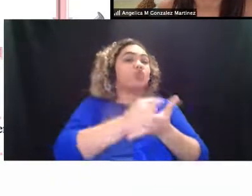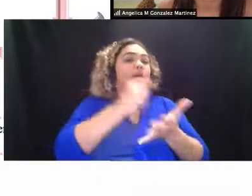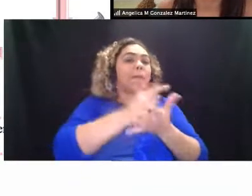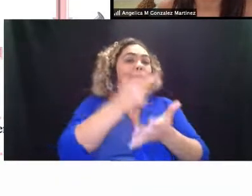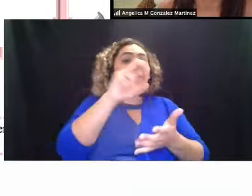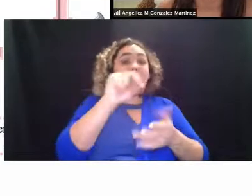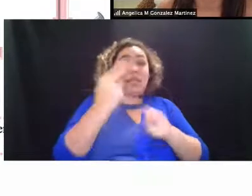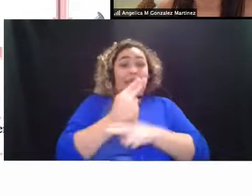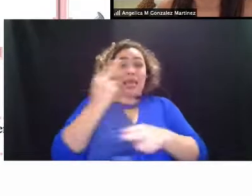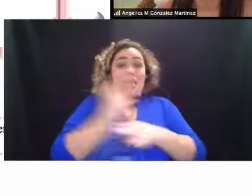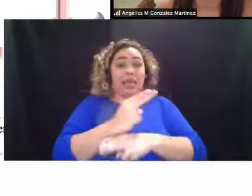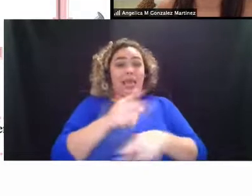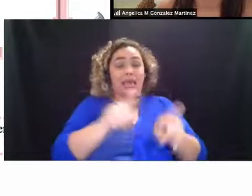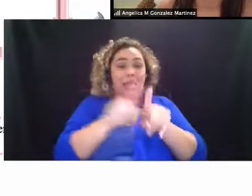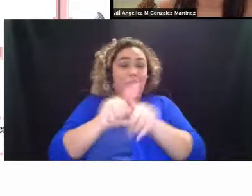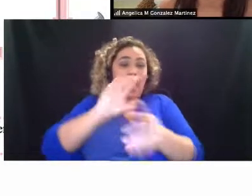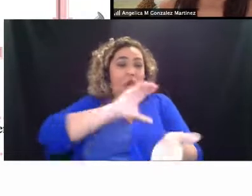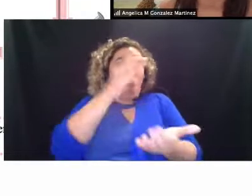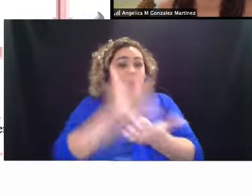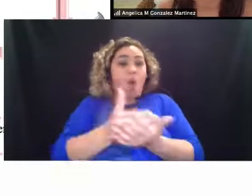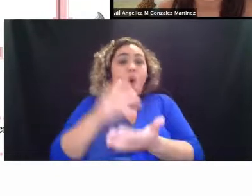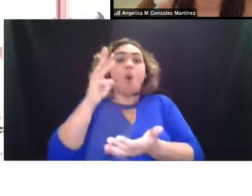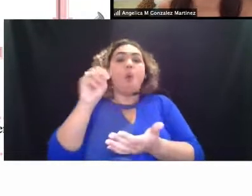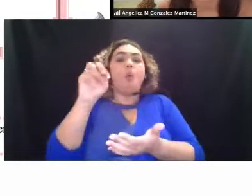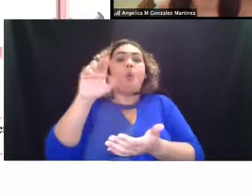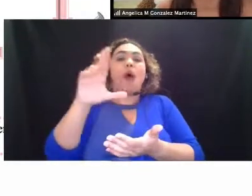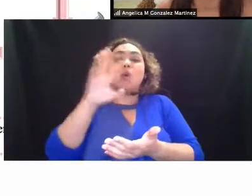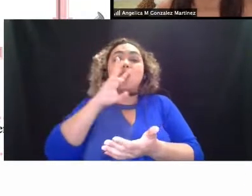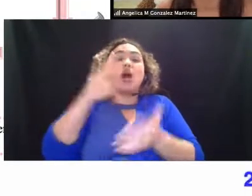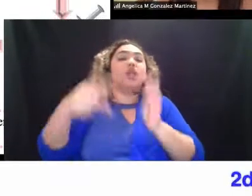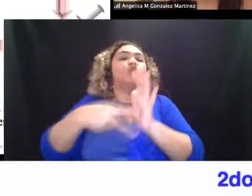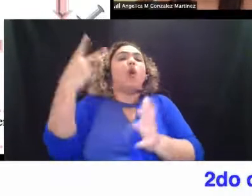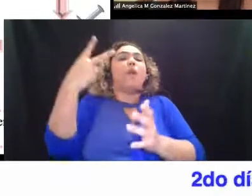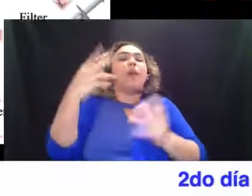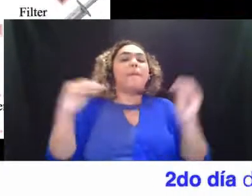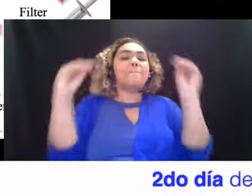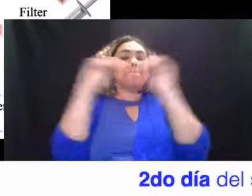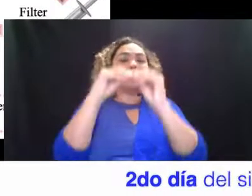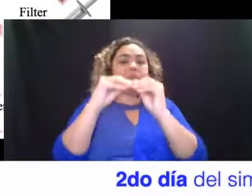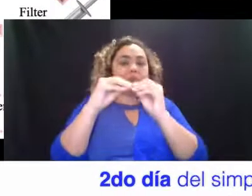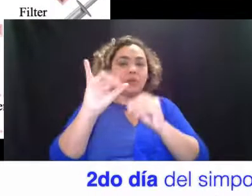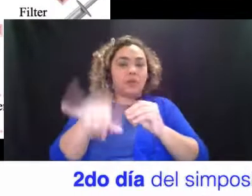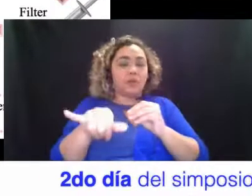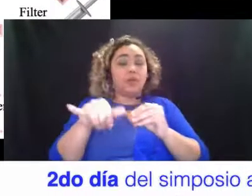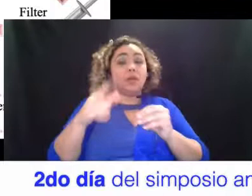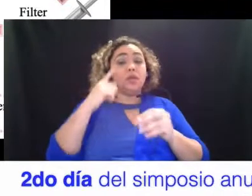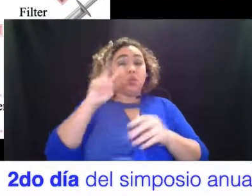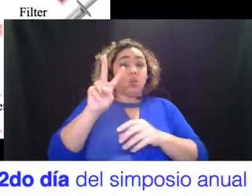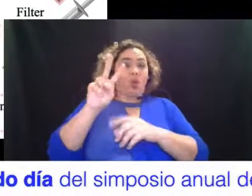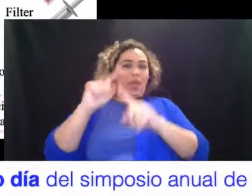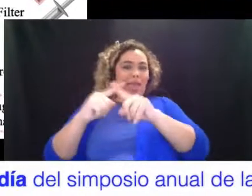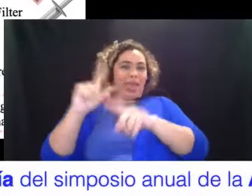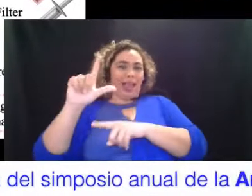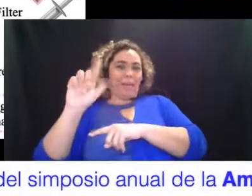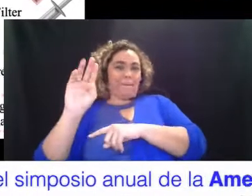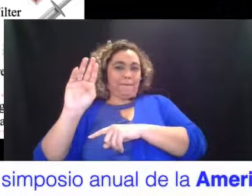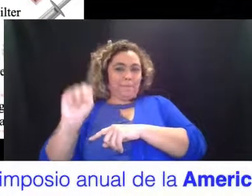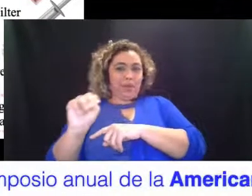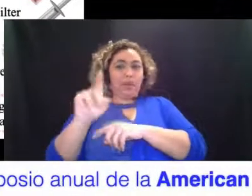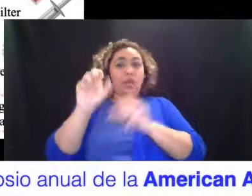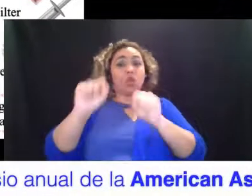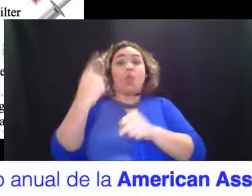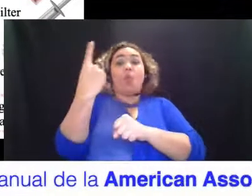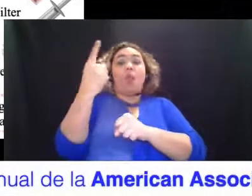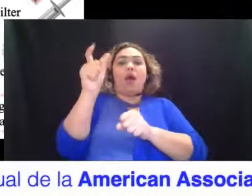at the same amount of water and double concentration of 11 medium were used. The solution made one